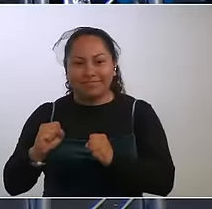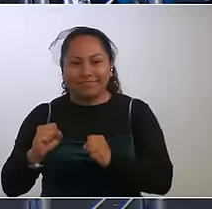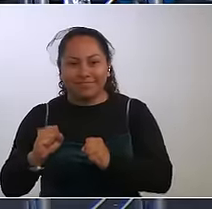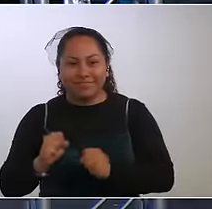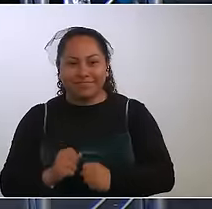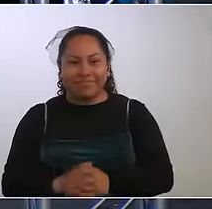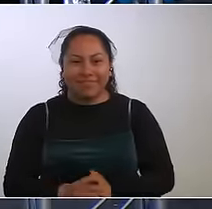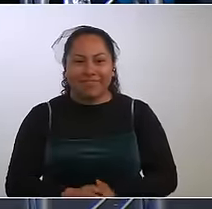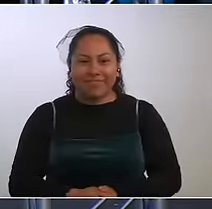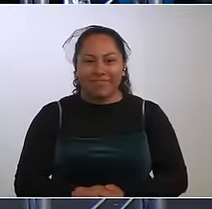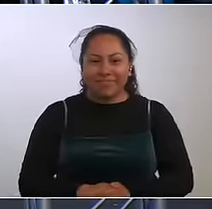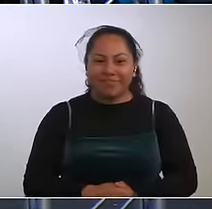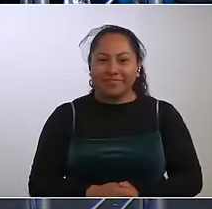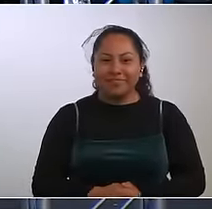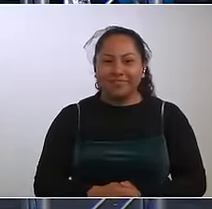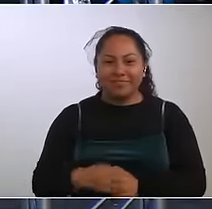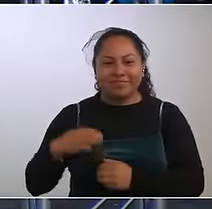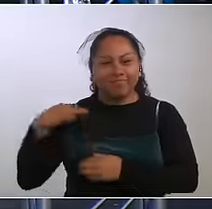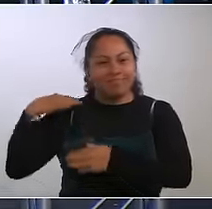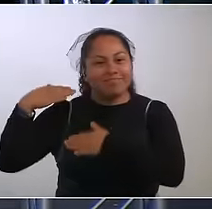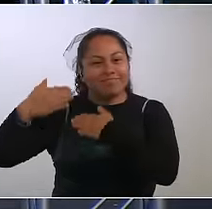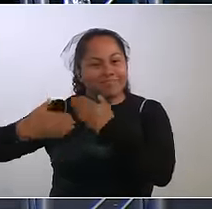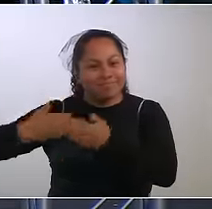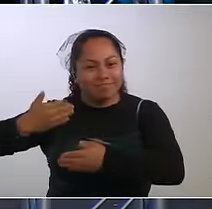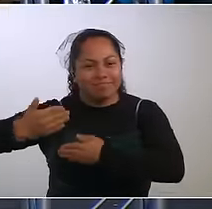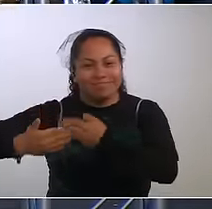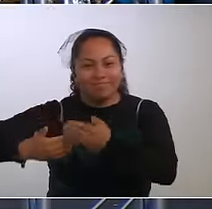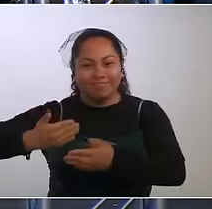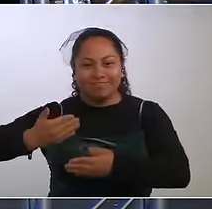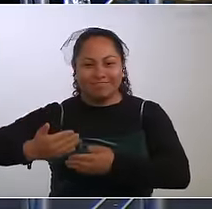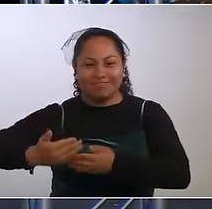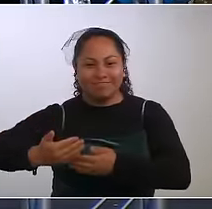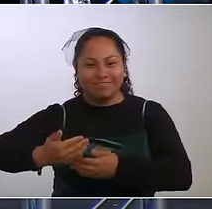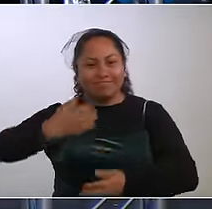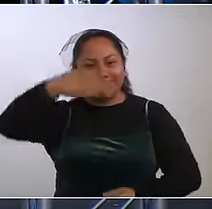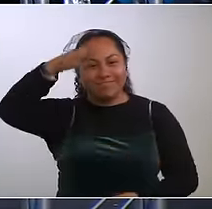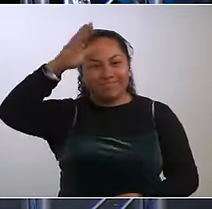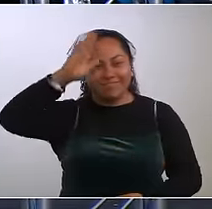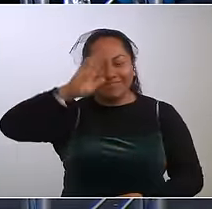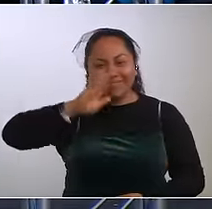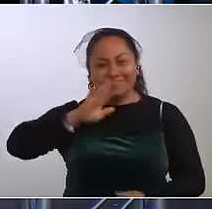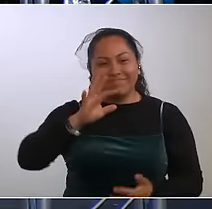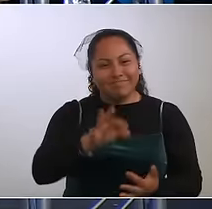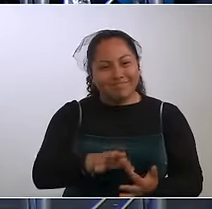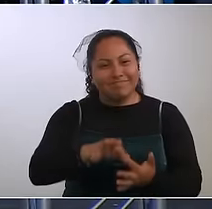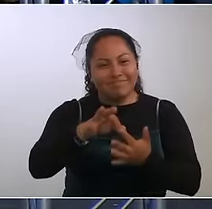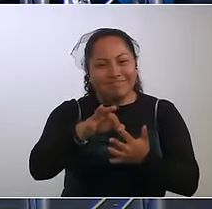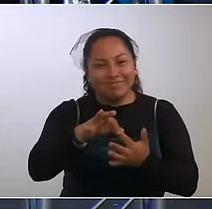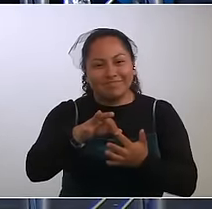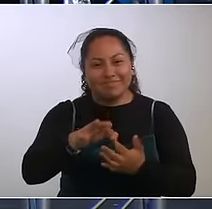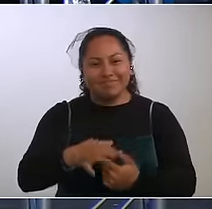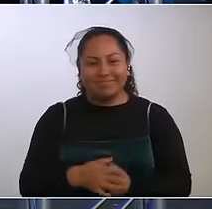church. And we're the generation that God has chosen to see that happen. I'm so excited about that.